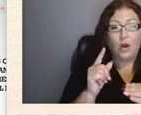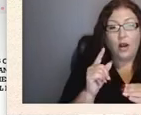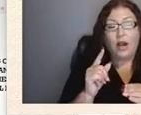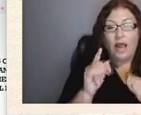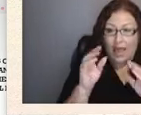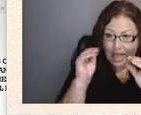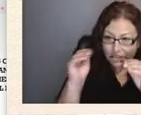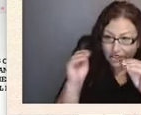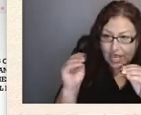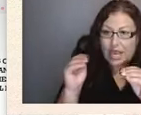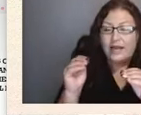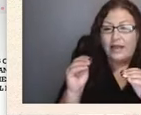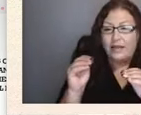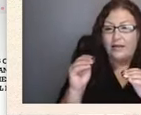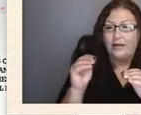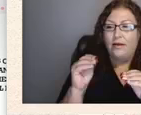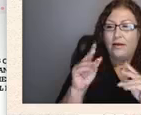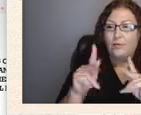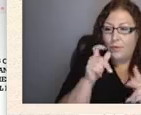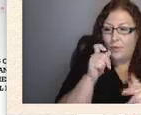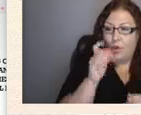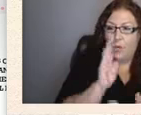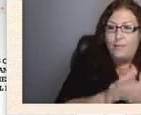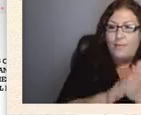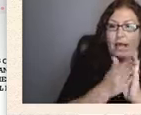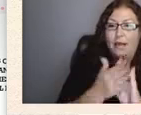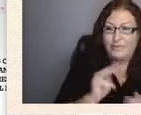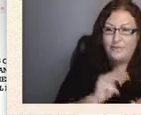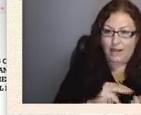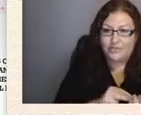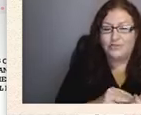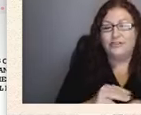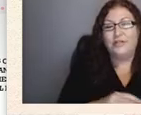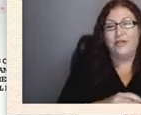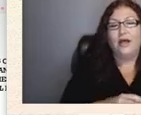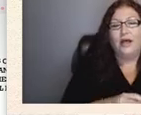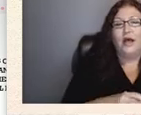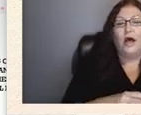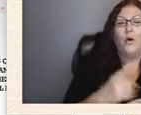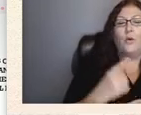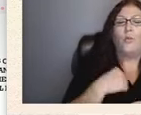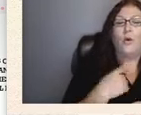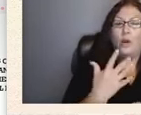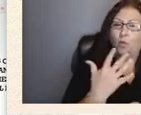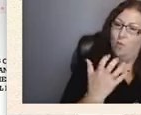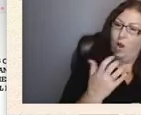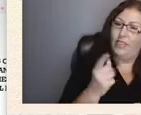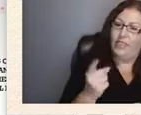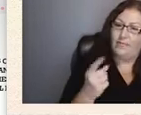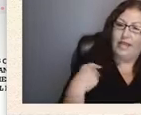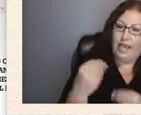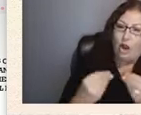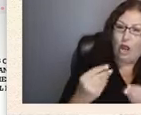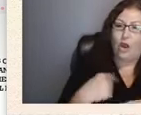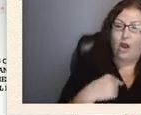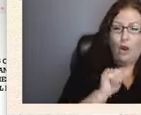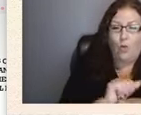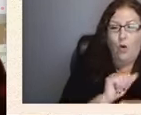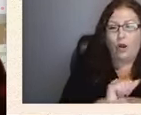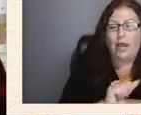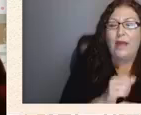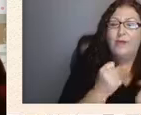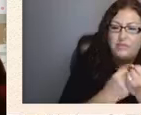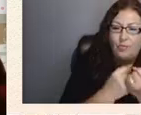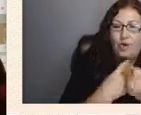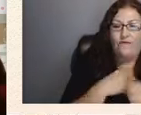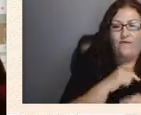but we really rely on them to carry on our work and to be supportive of our work as they move forward.